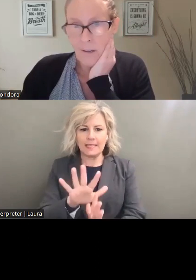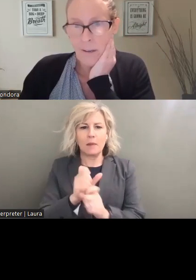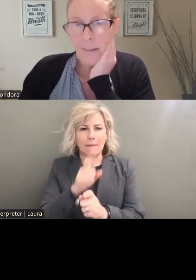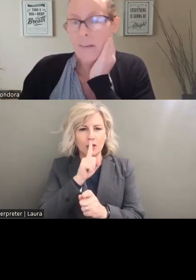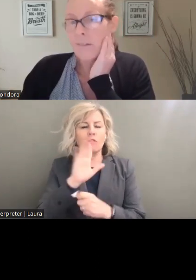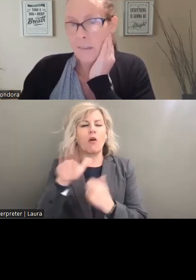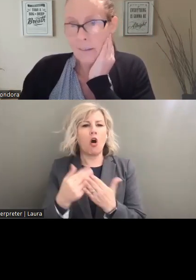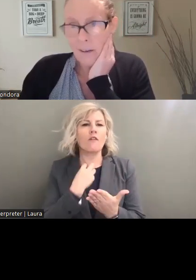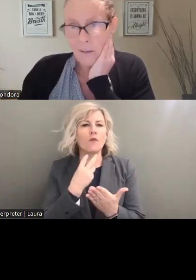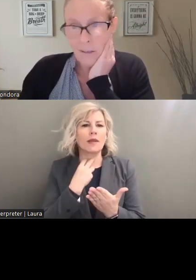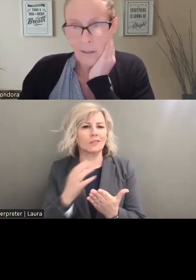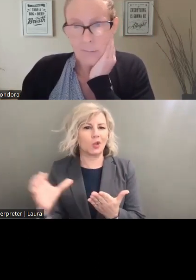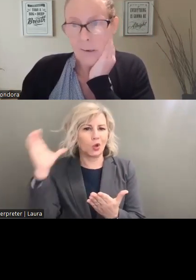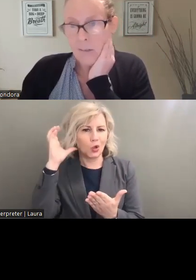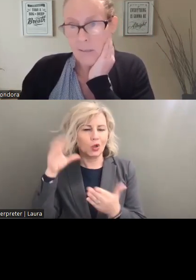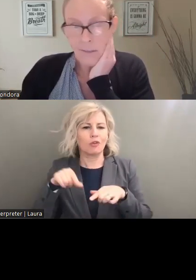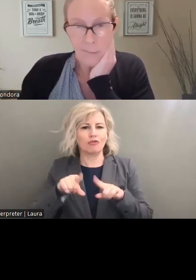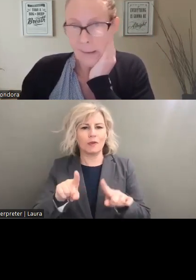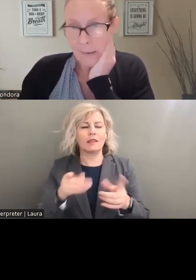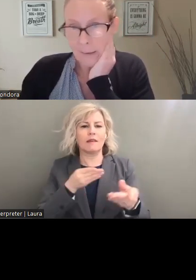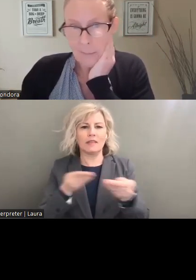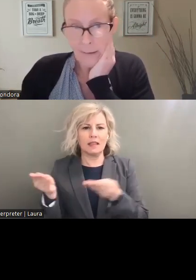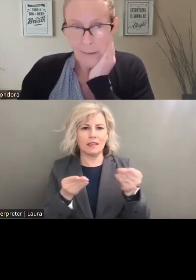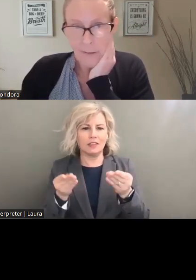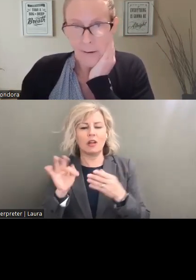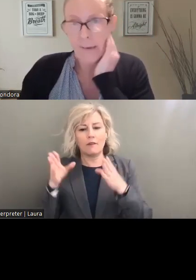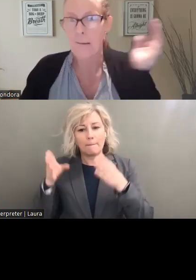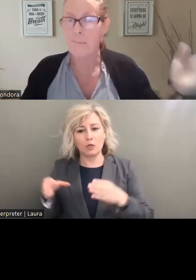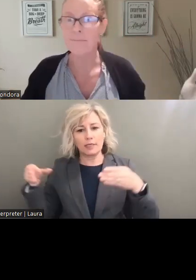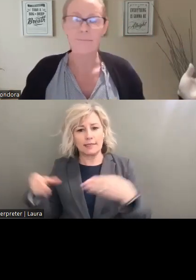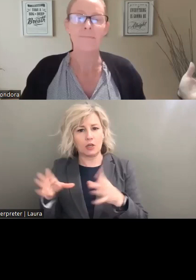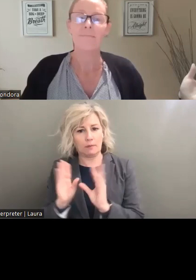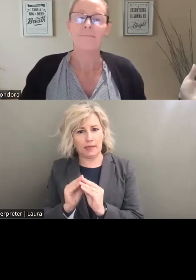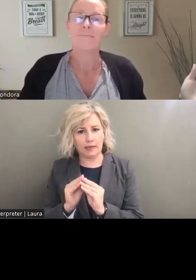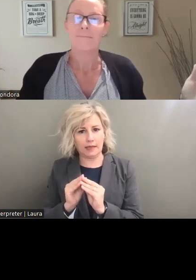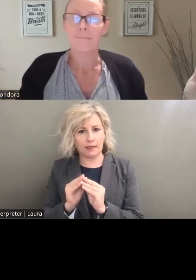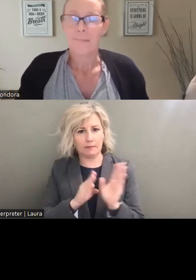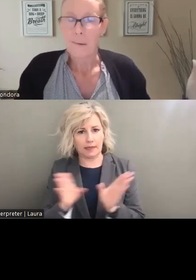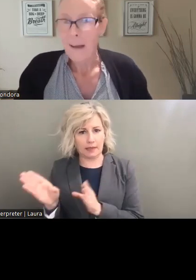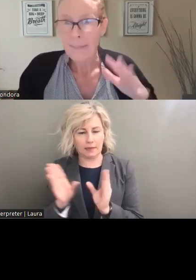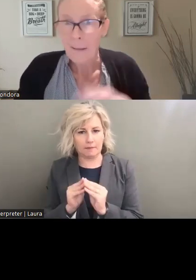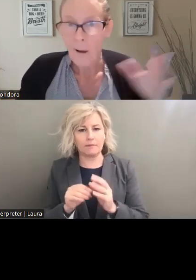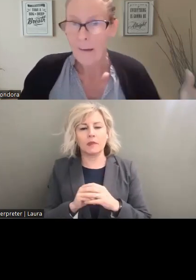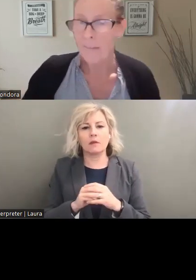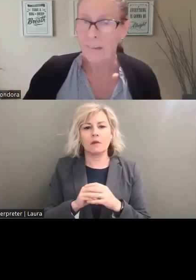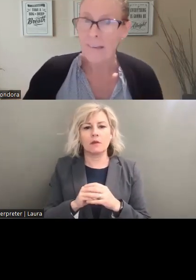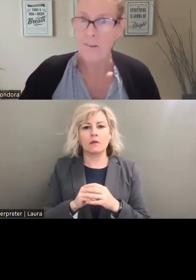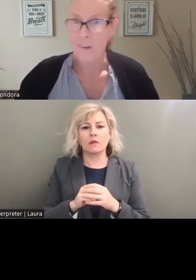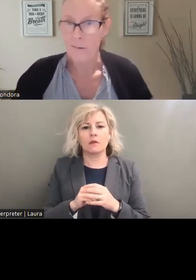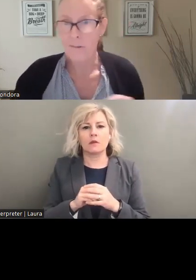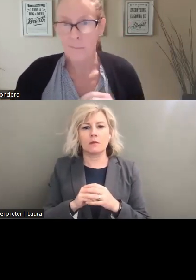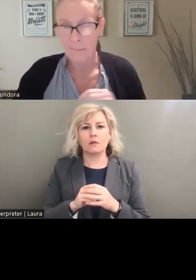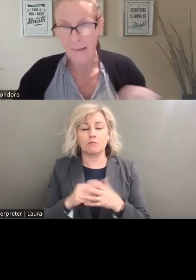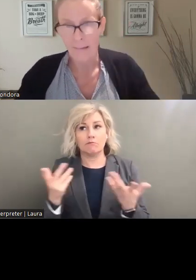voices in the facilitation of person-centered planning meetings, right? I'm, not that long out of the